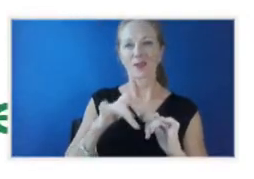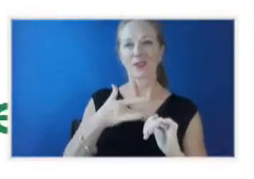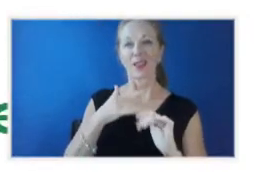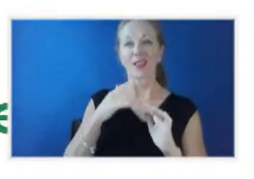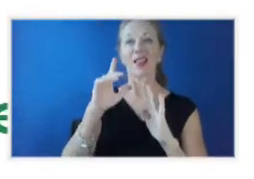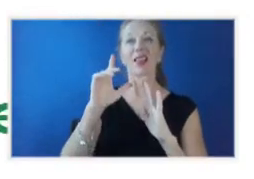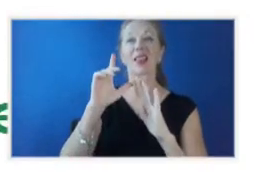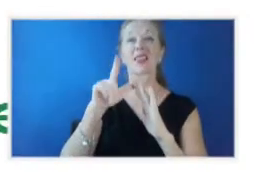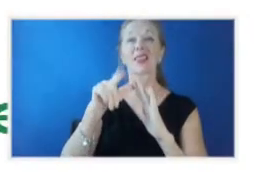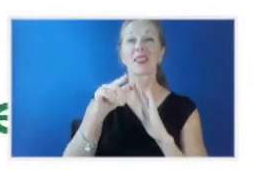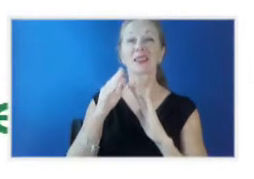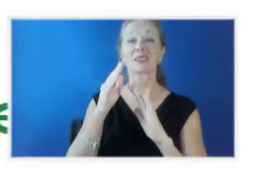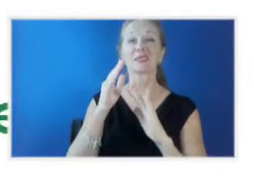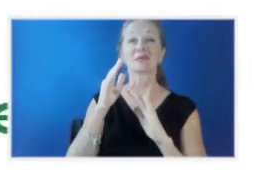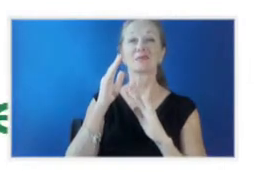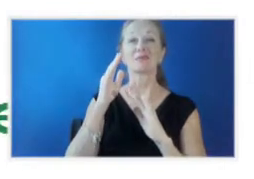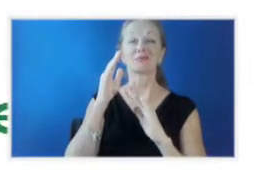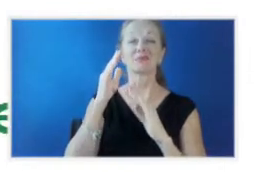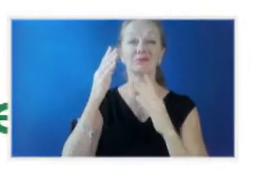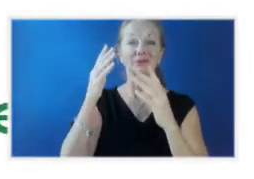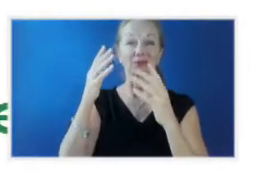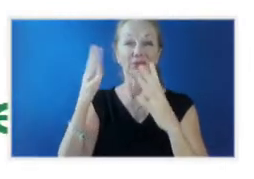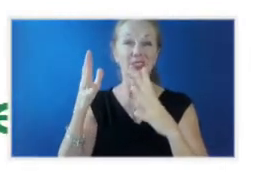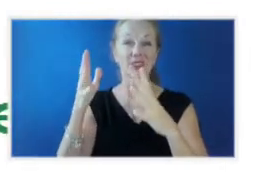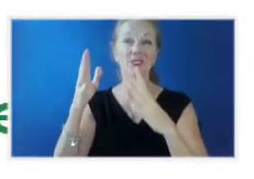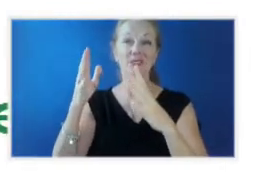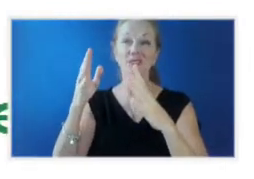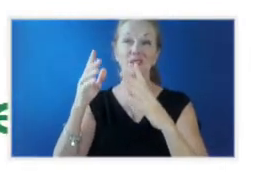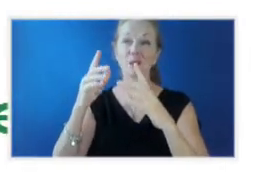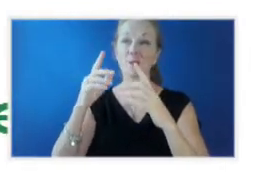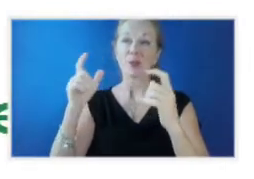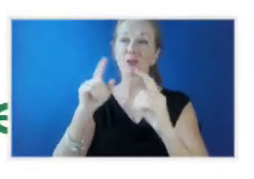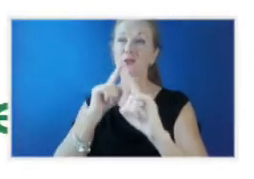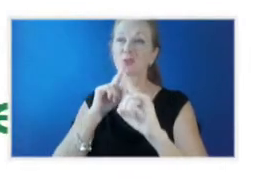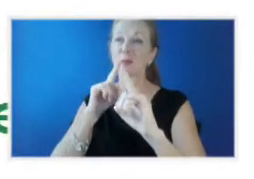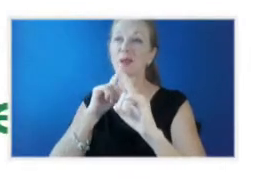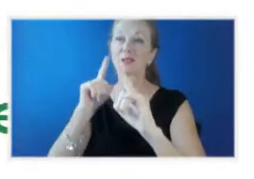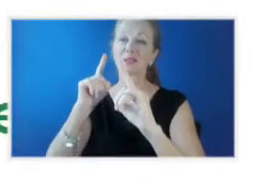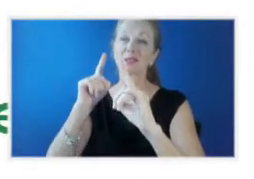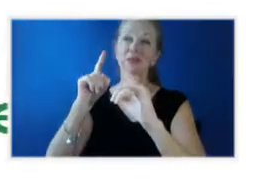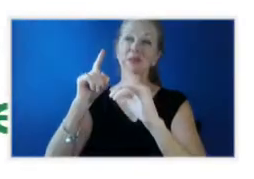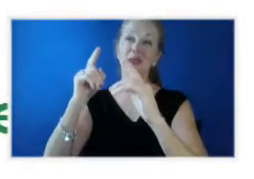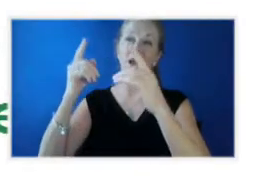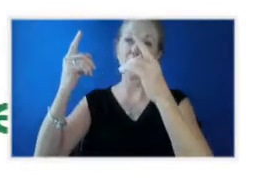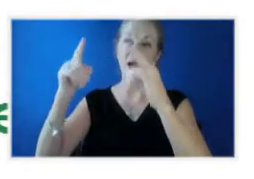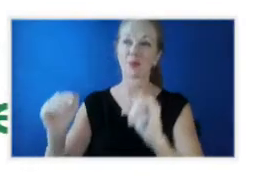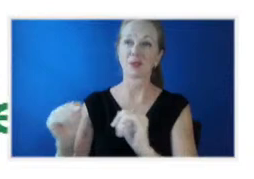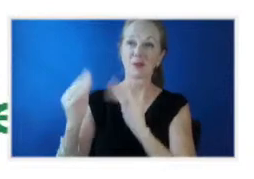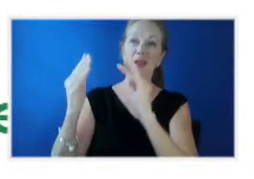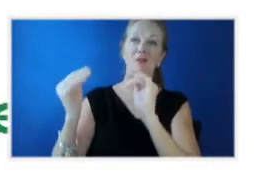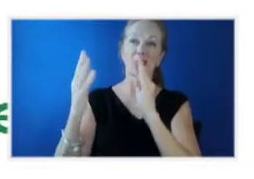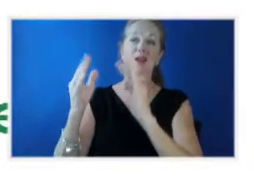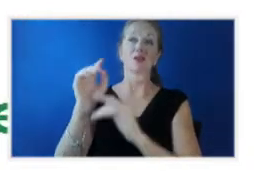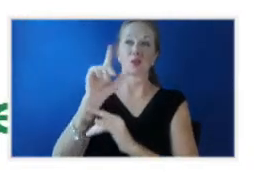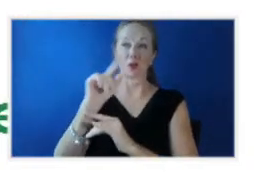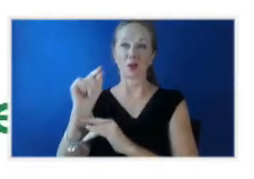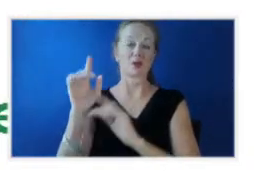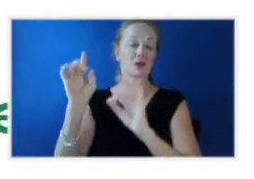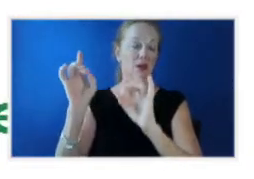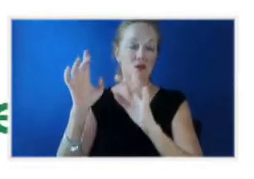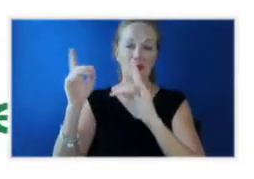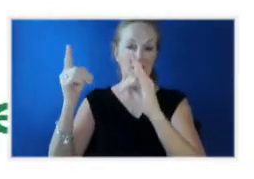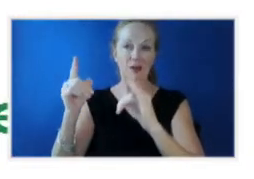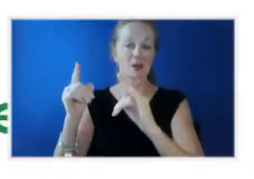we came down off of that mountaintop and some of the responses that we were having to address back then. So some of the things that came from